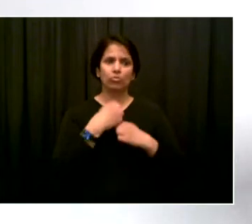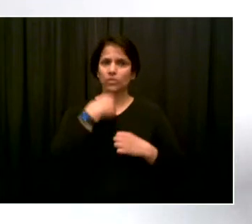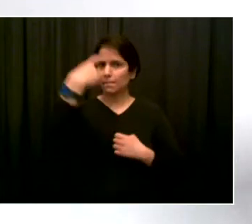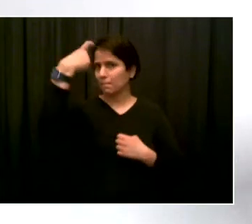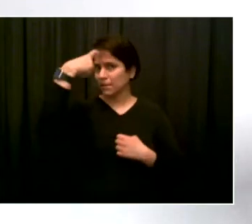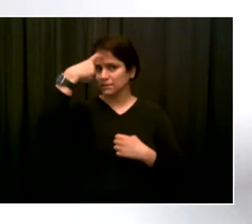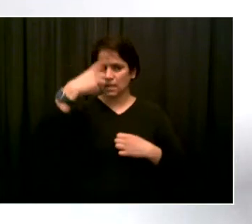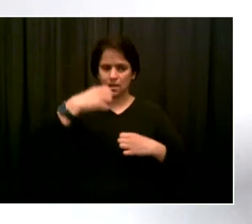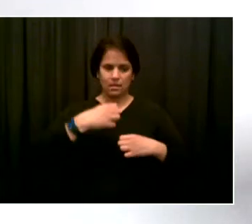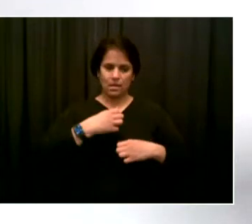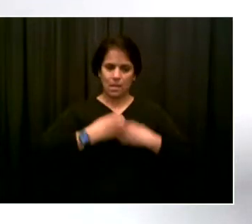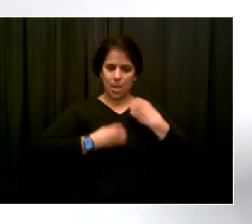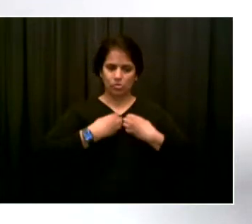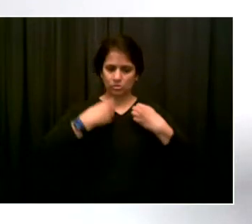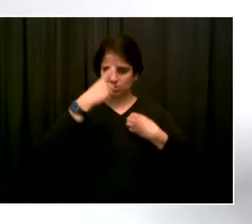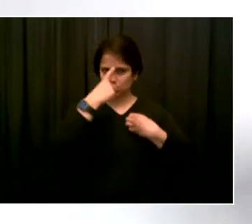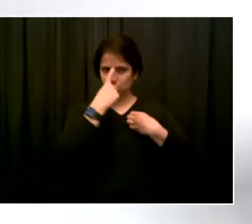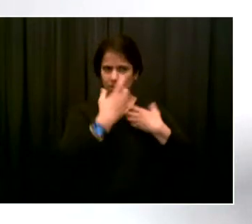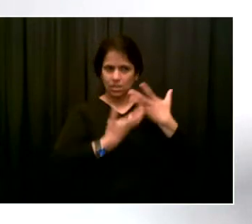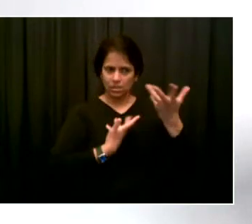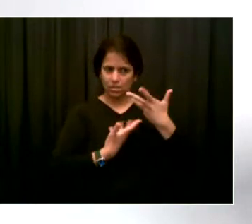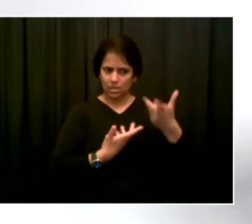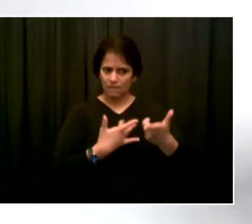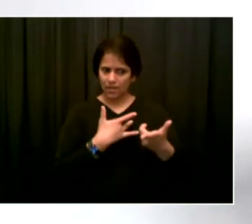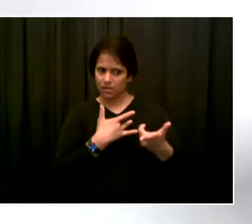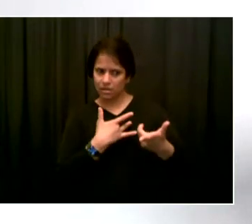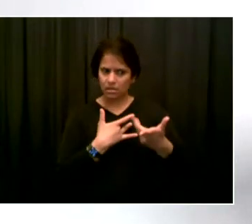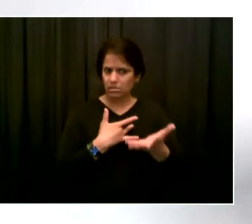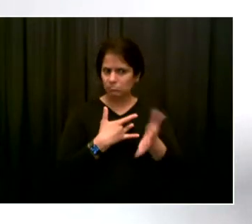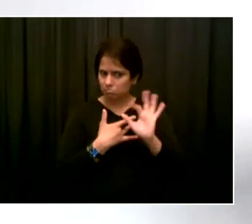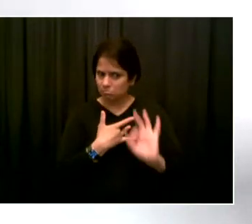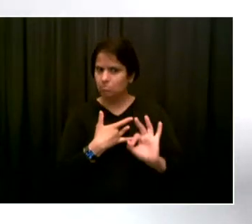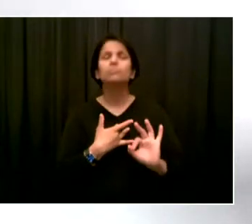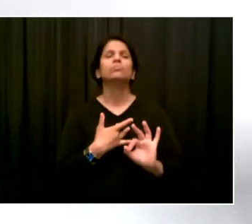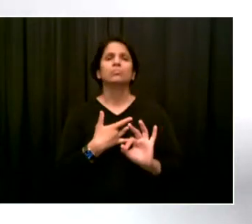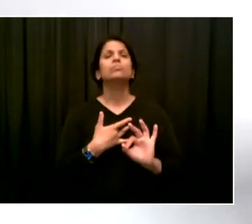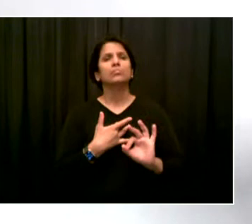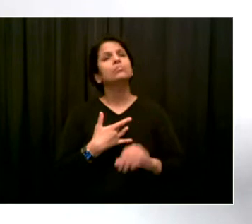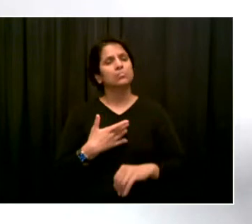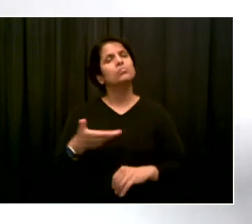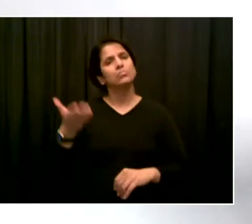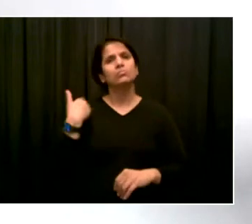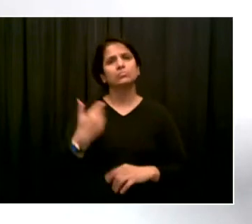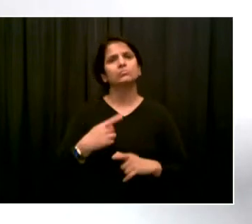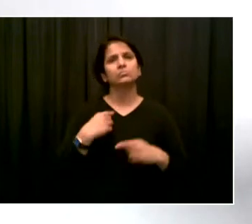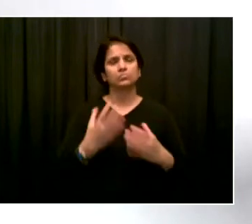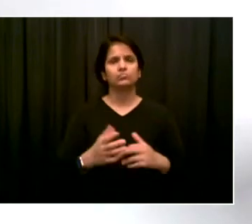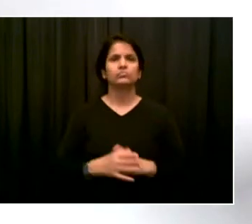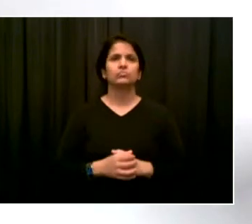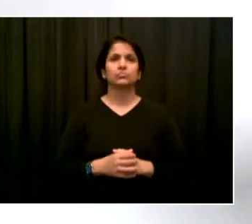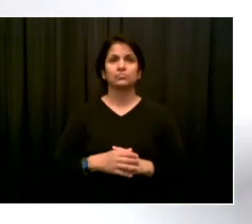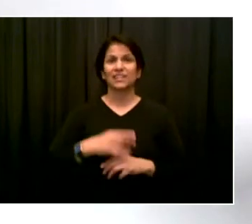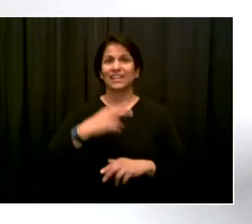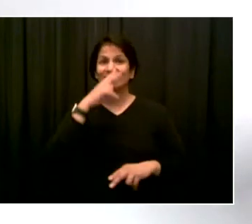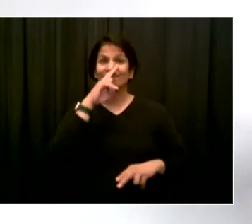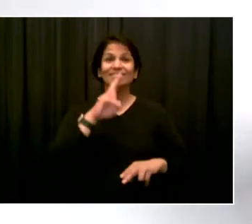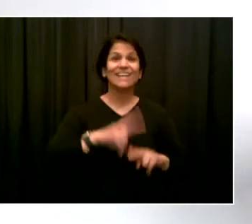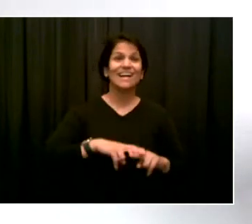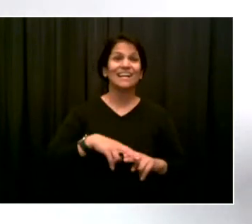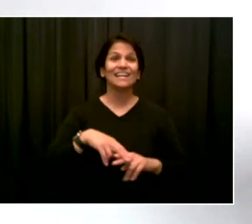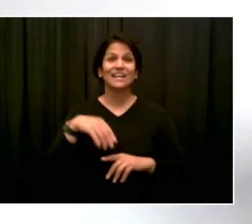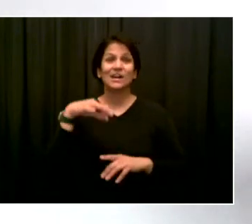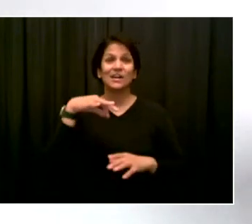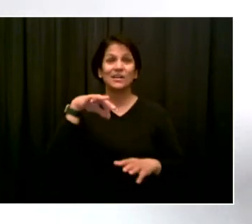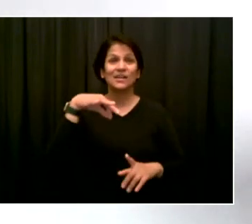have done in the past sort of fun sweepstakes around getting the flu vaccine. And I think now that there